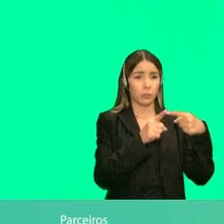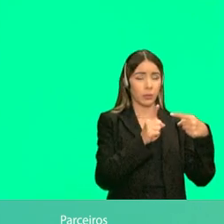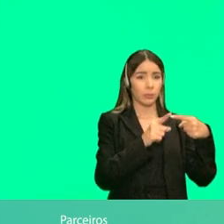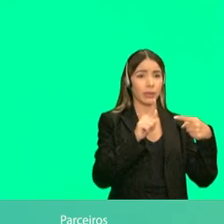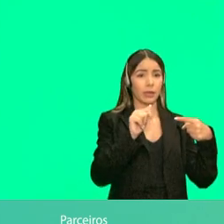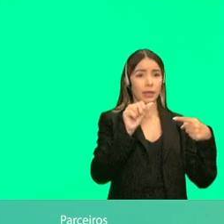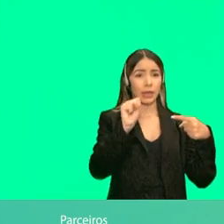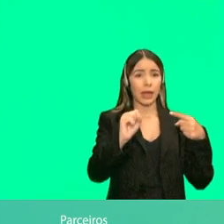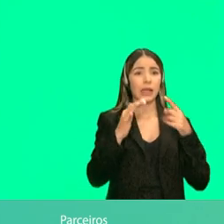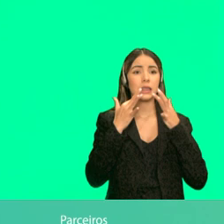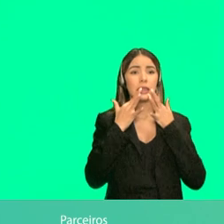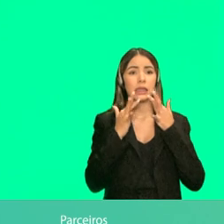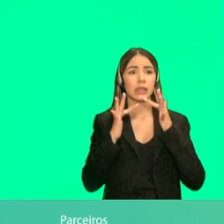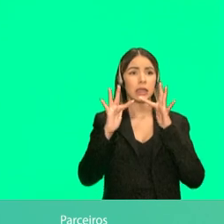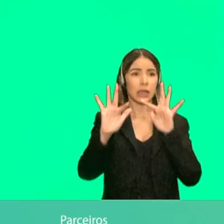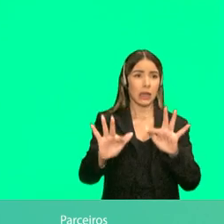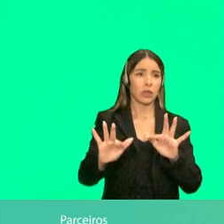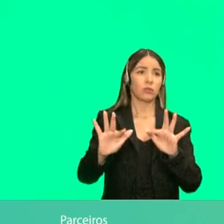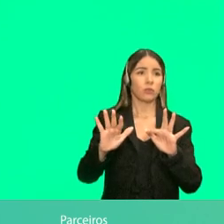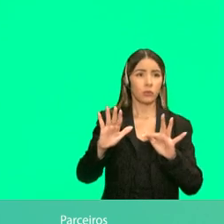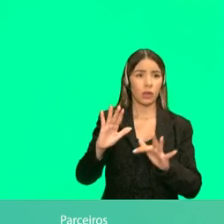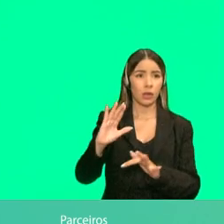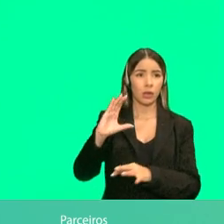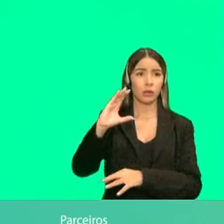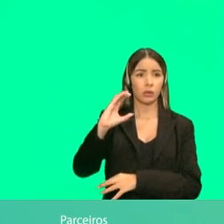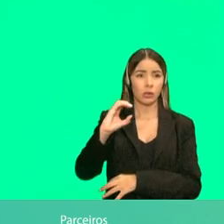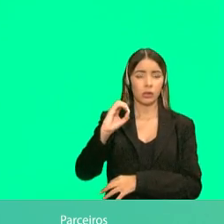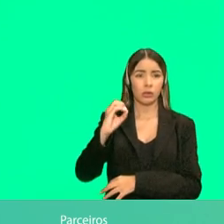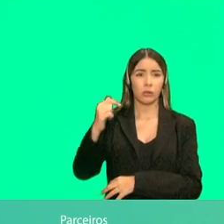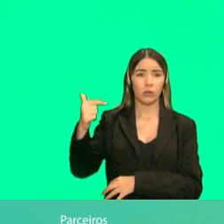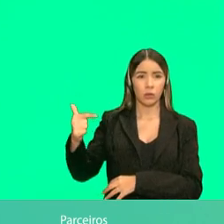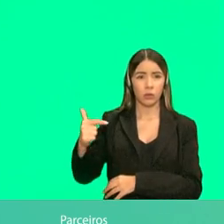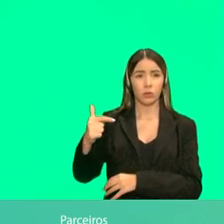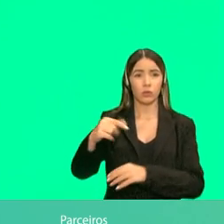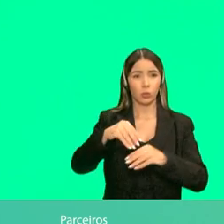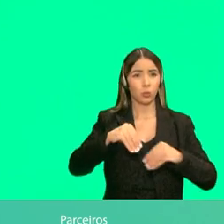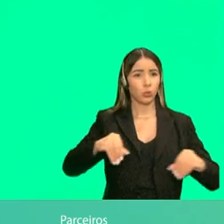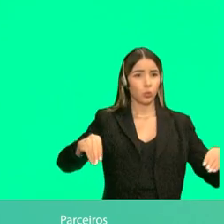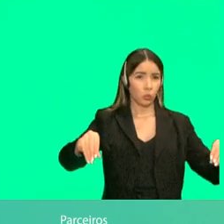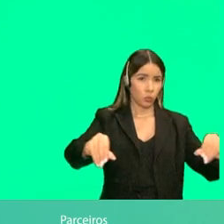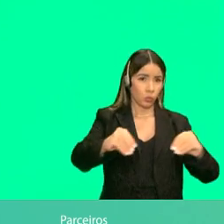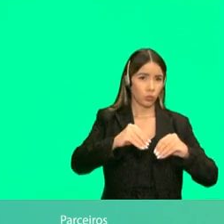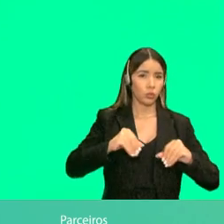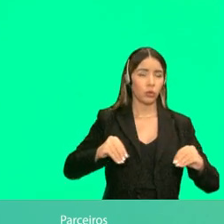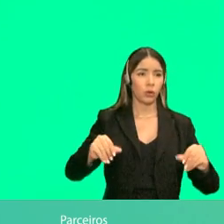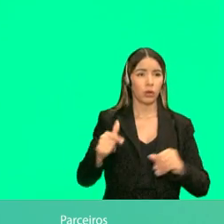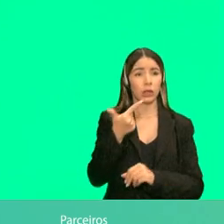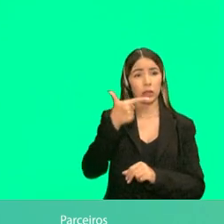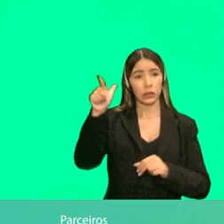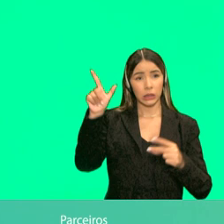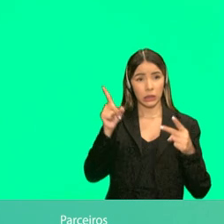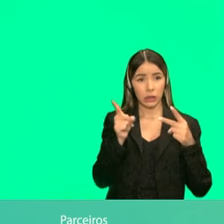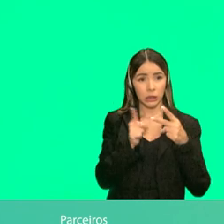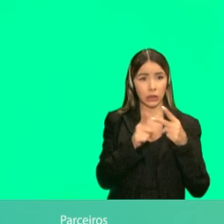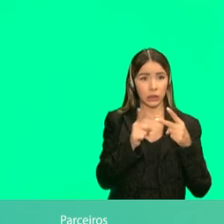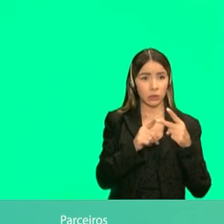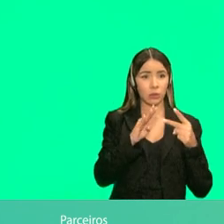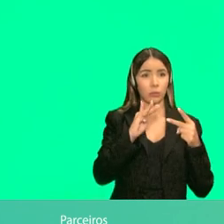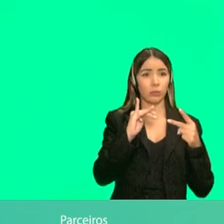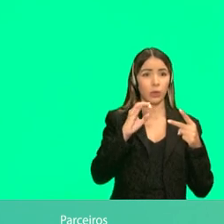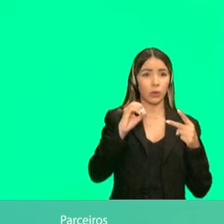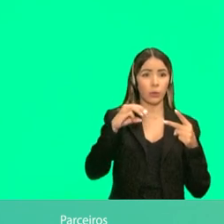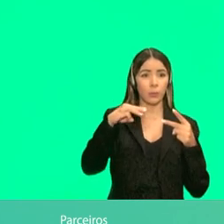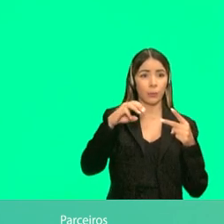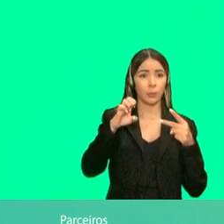underground, and the second route is the methane steam or SRM, and the third route